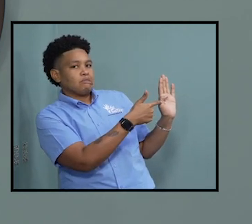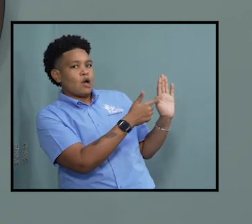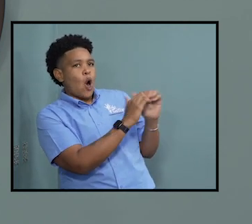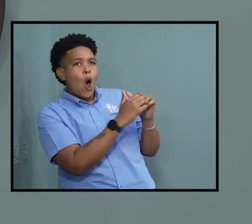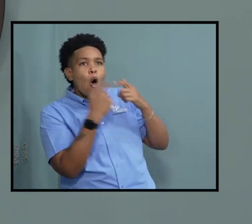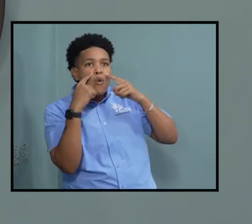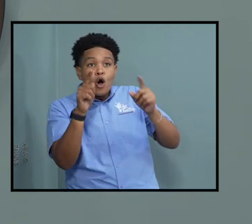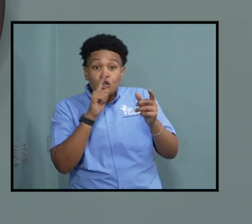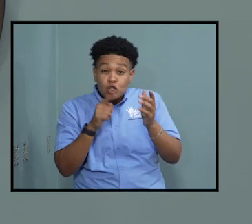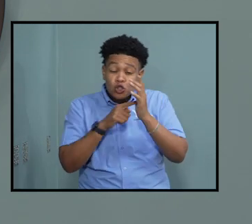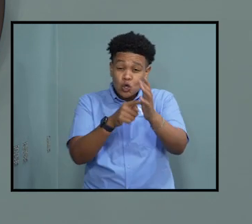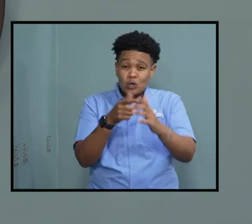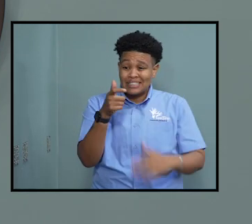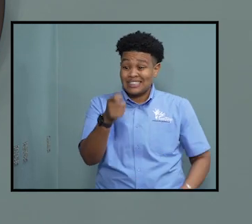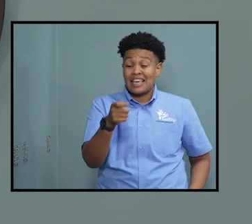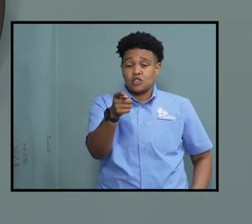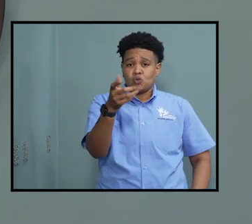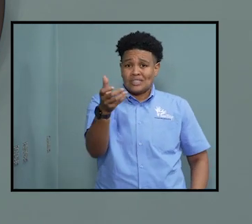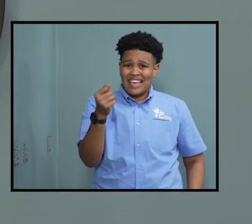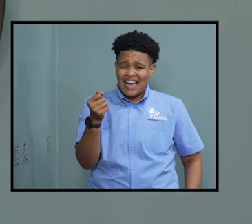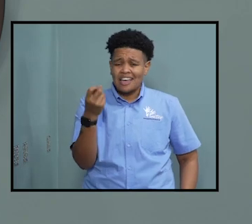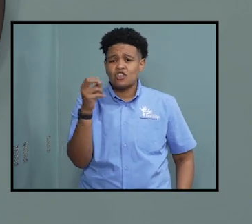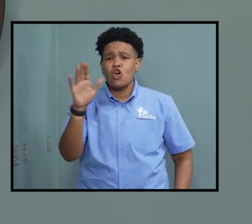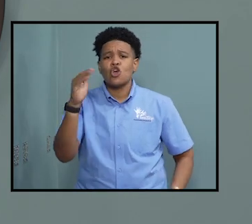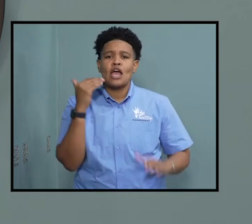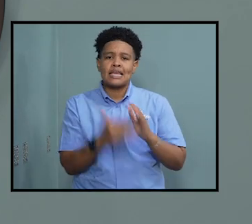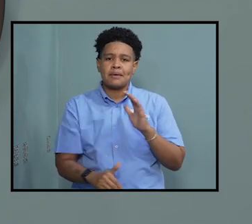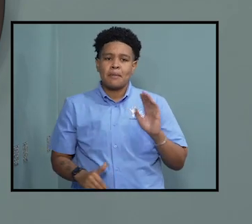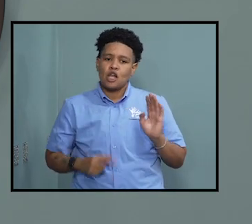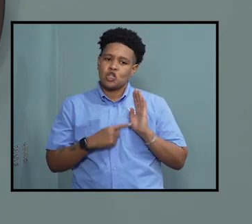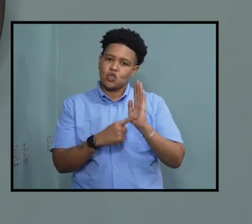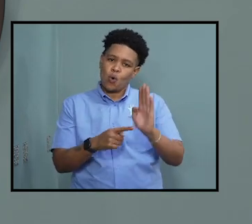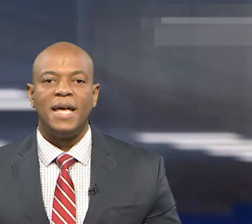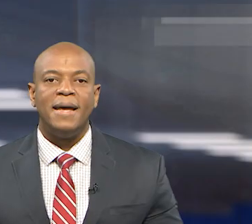will show the text message that you would have received or your email